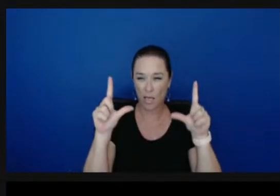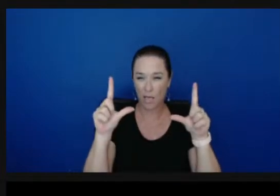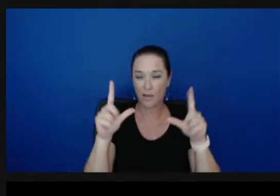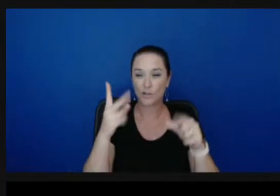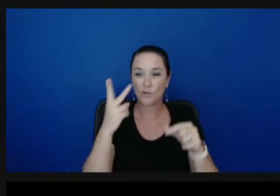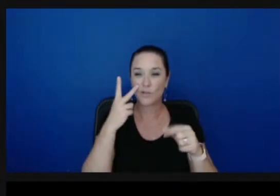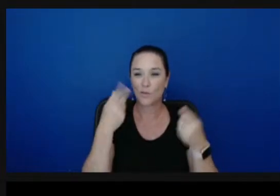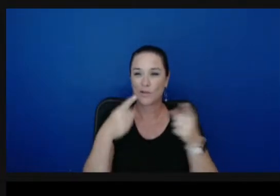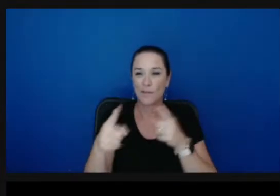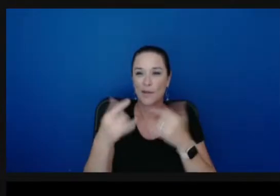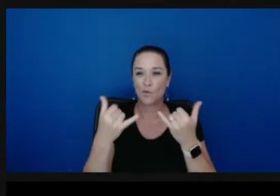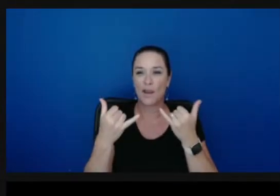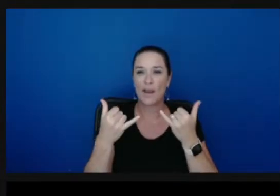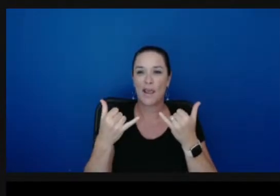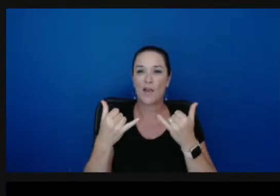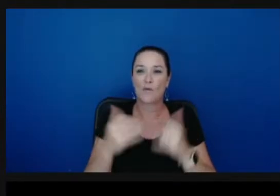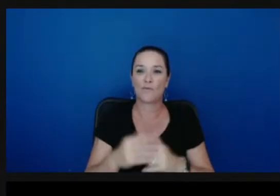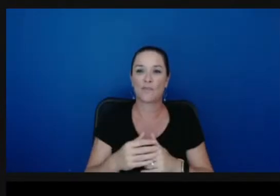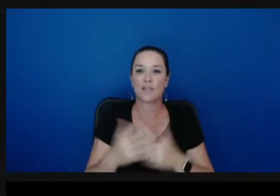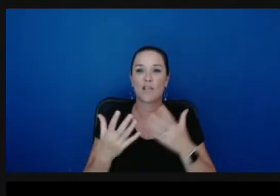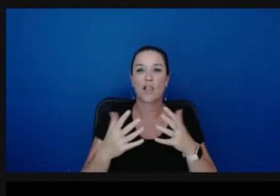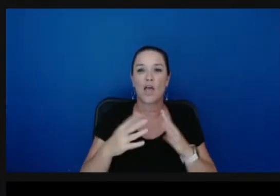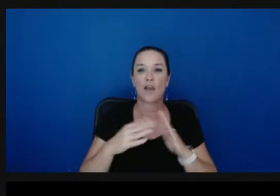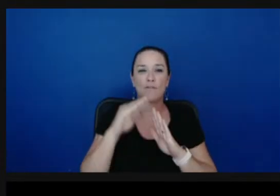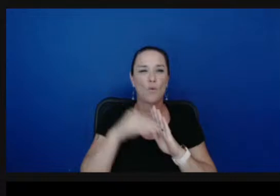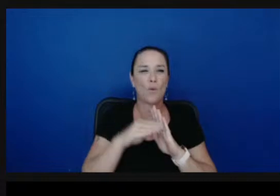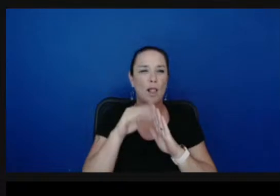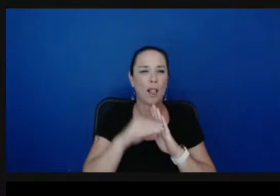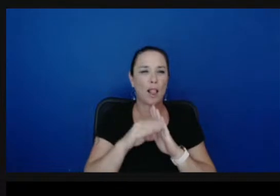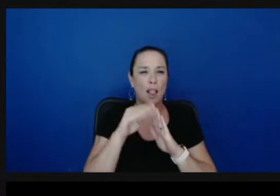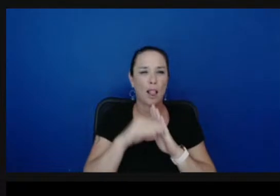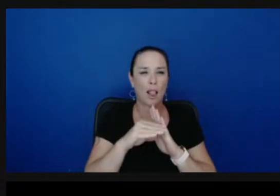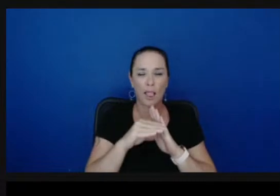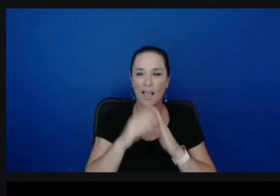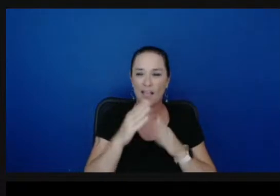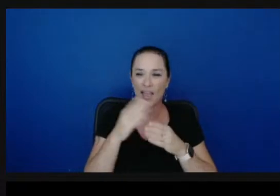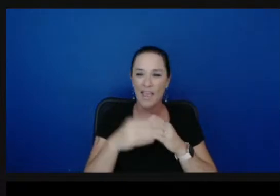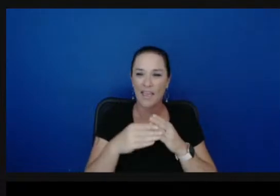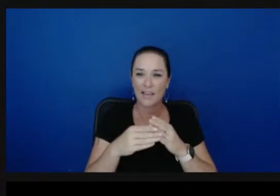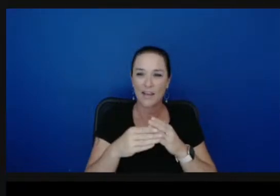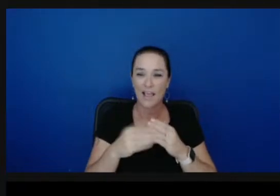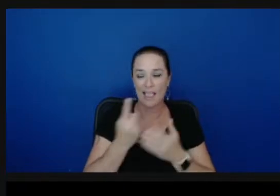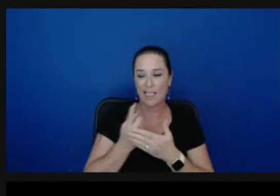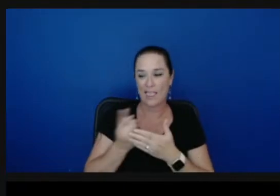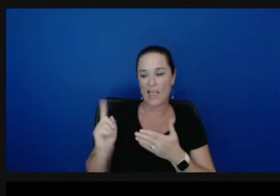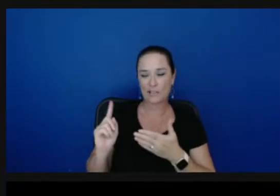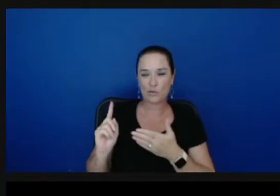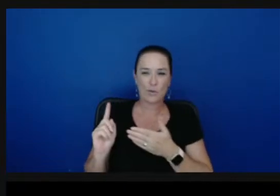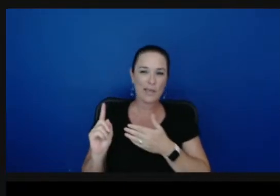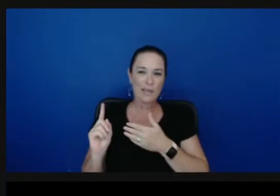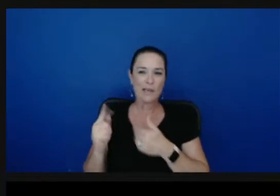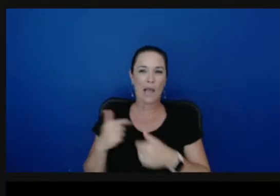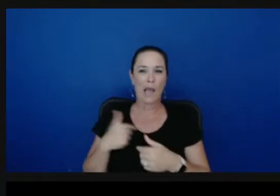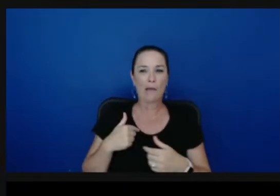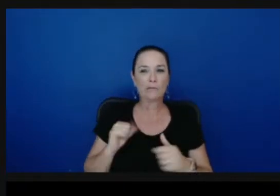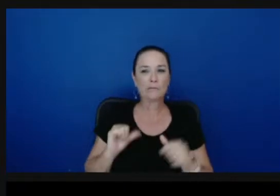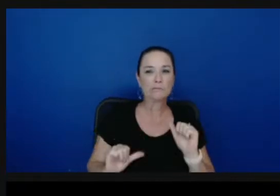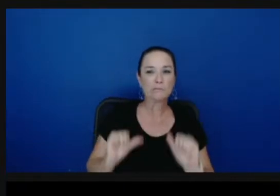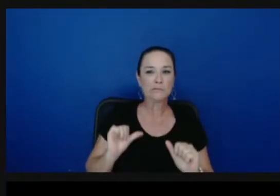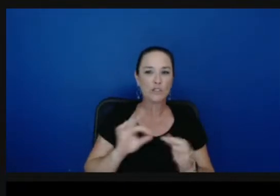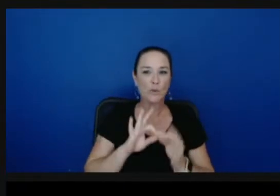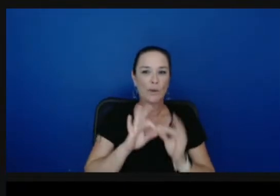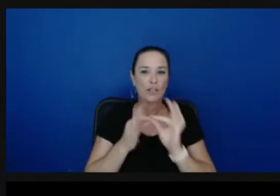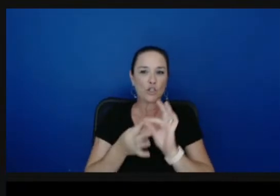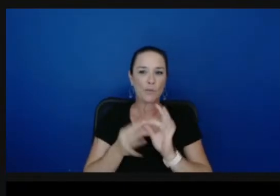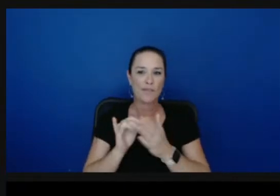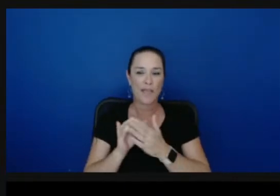currently. And there's a lot of wiggle in the data back and forth. Last week, I was hesitant to interpret any data here, knowing